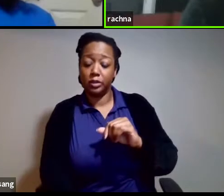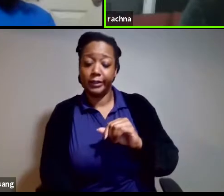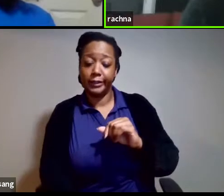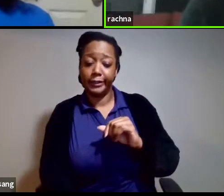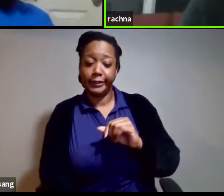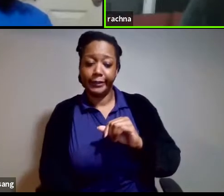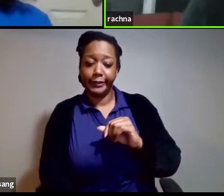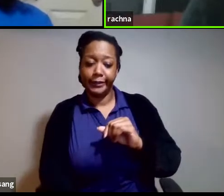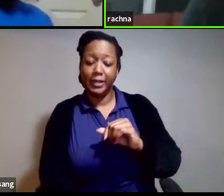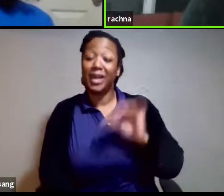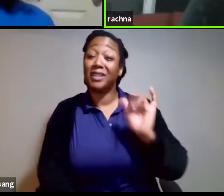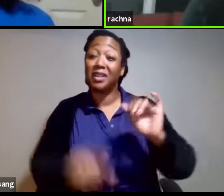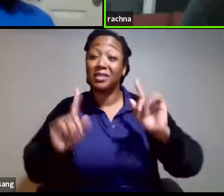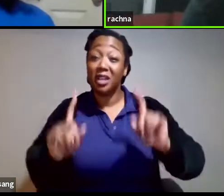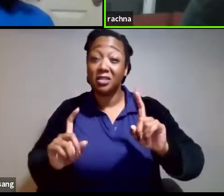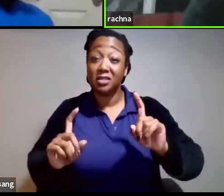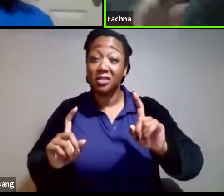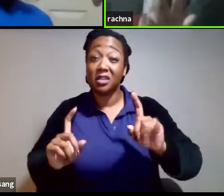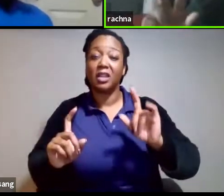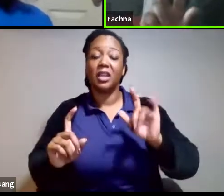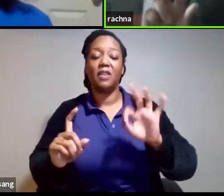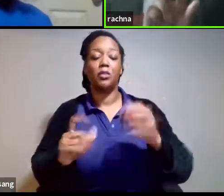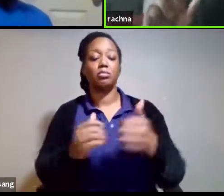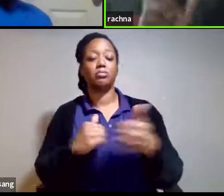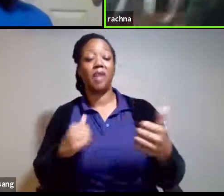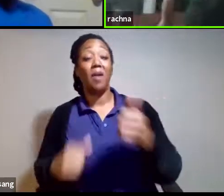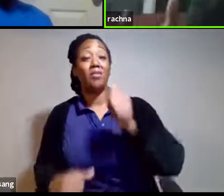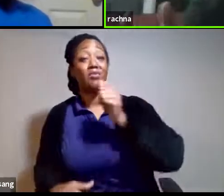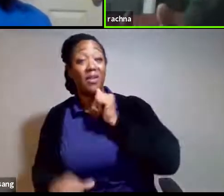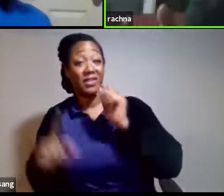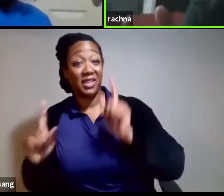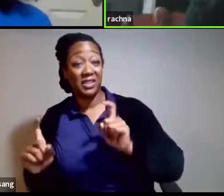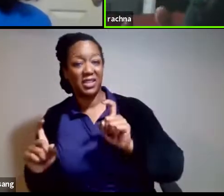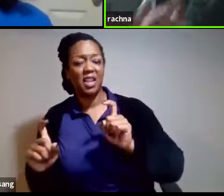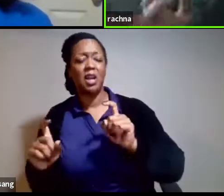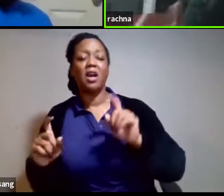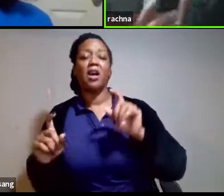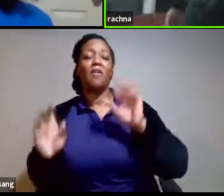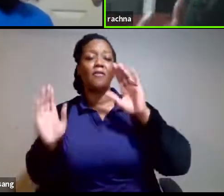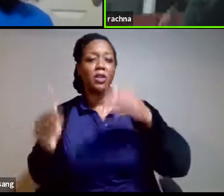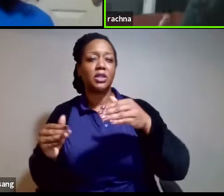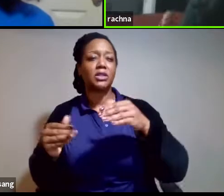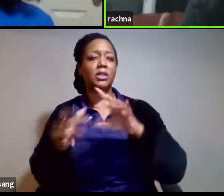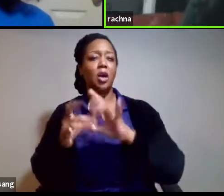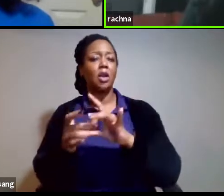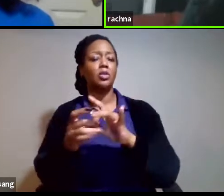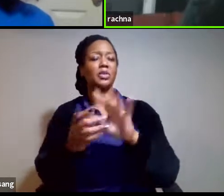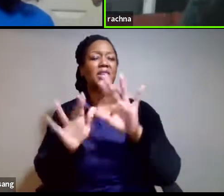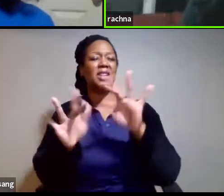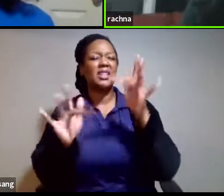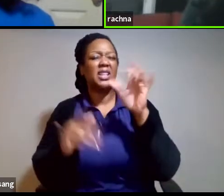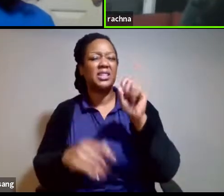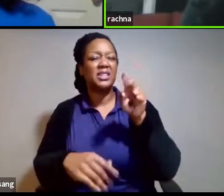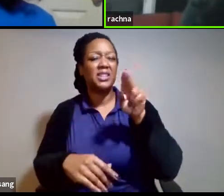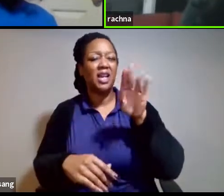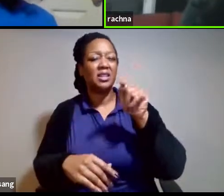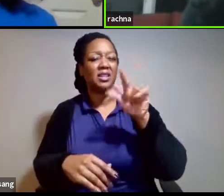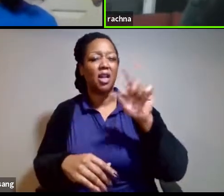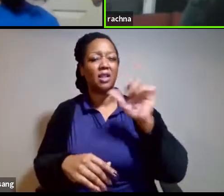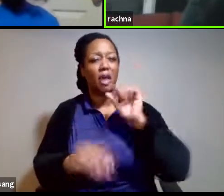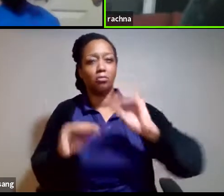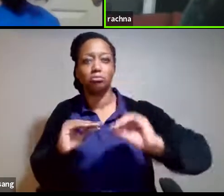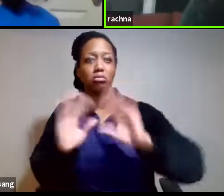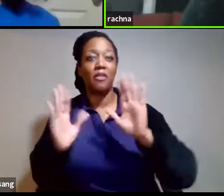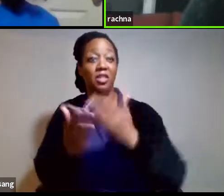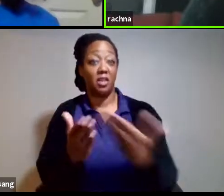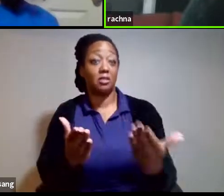And the testing, when it's done privately, just tends to look at the subtleties a little bit more. And also, like